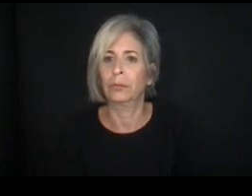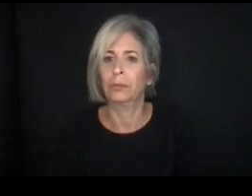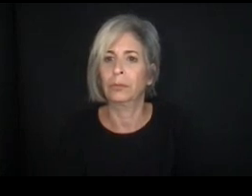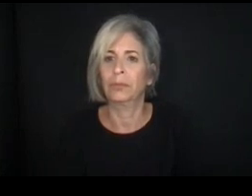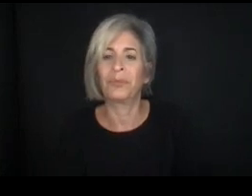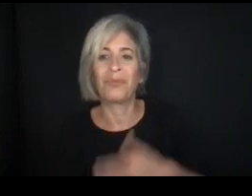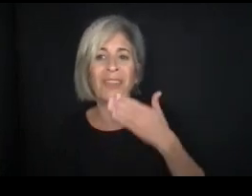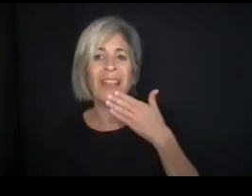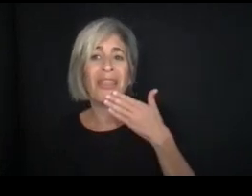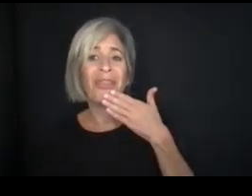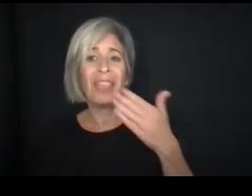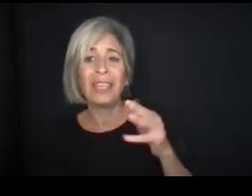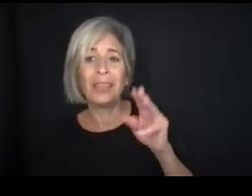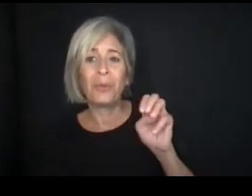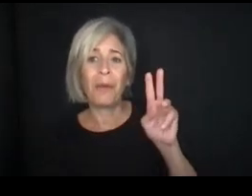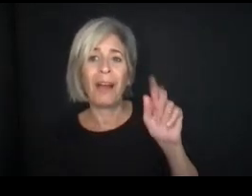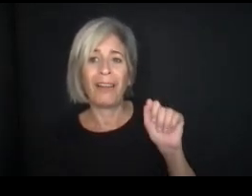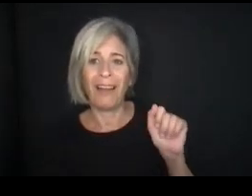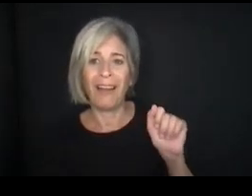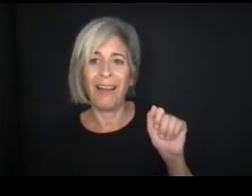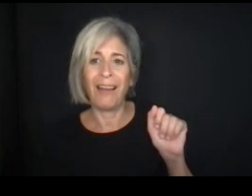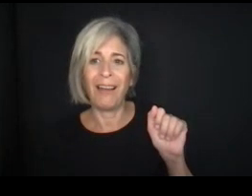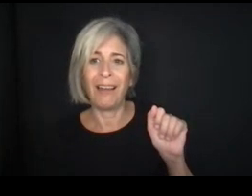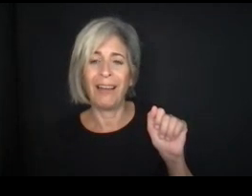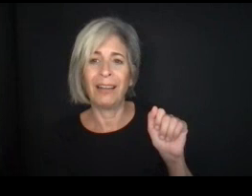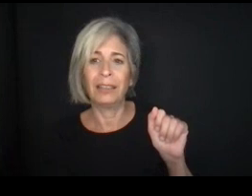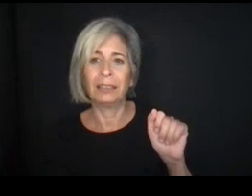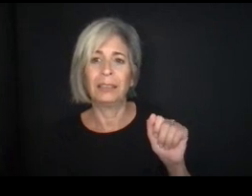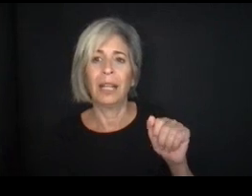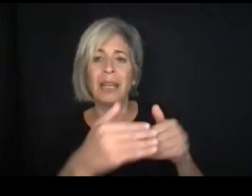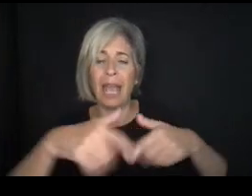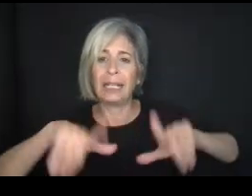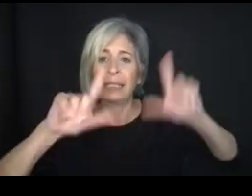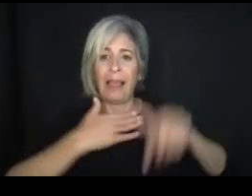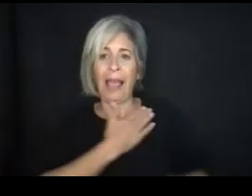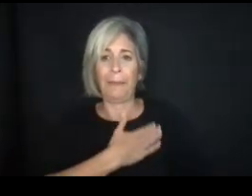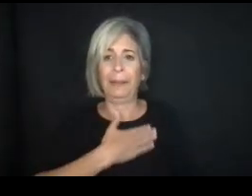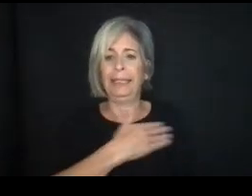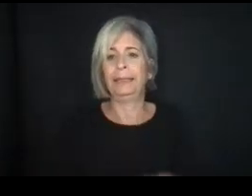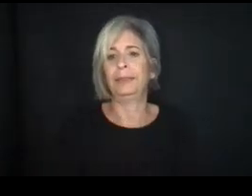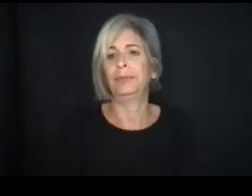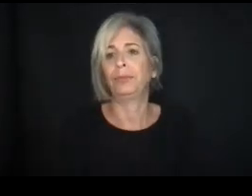Thank you, Mara. Yuri, could you go to the next slide, please?